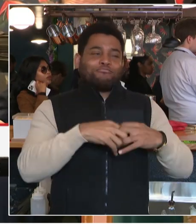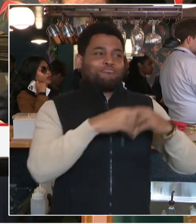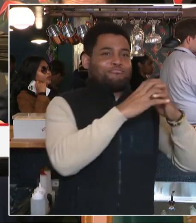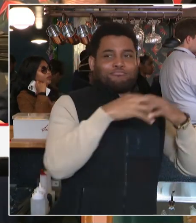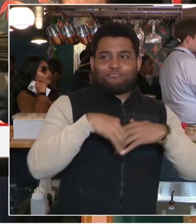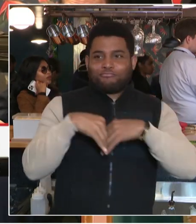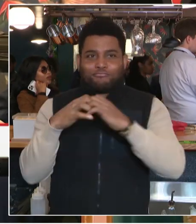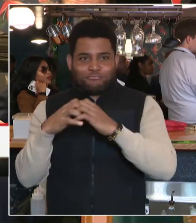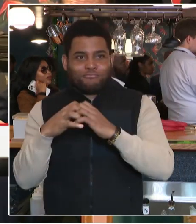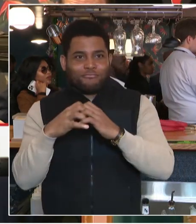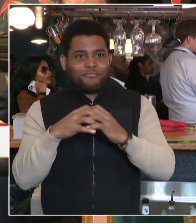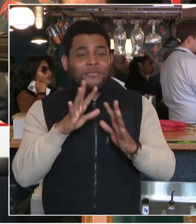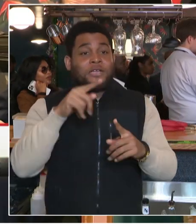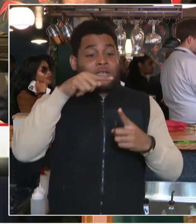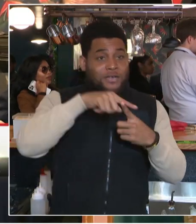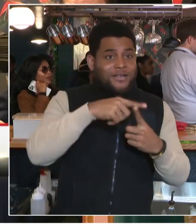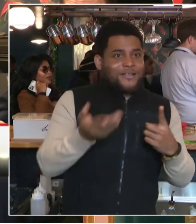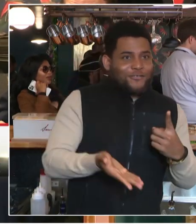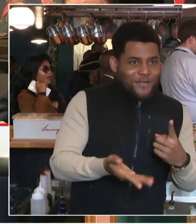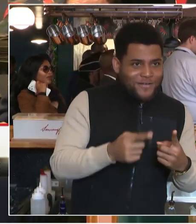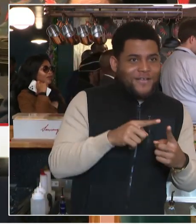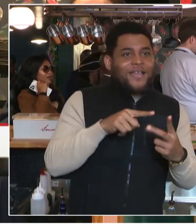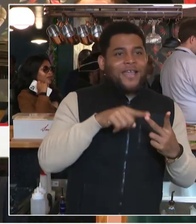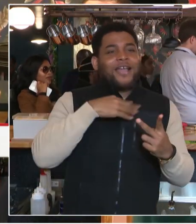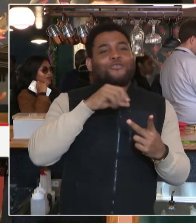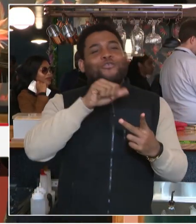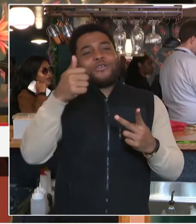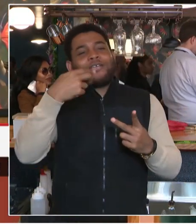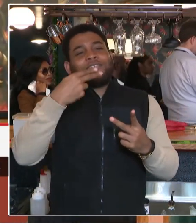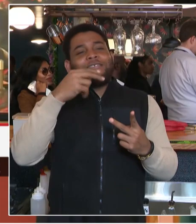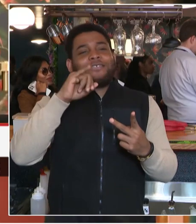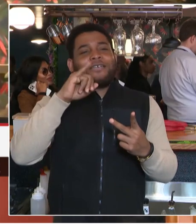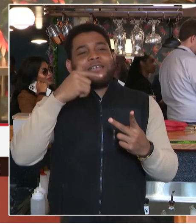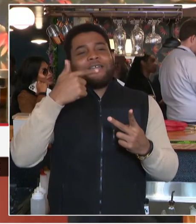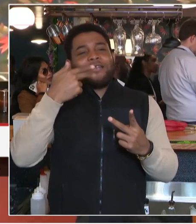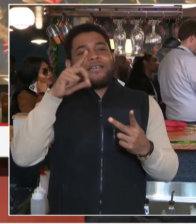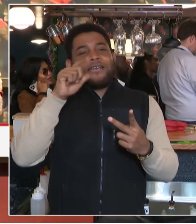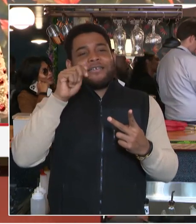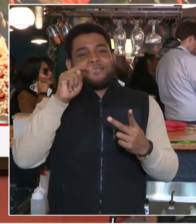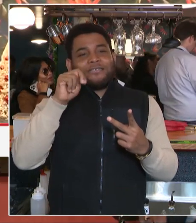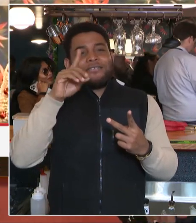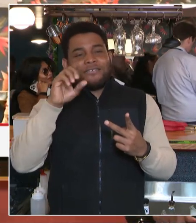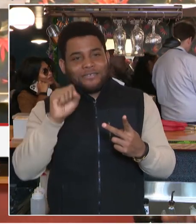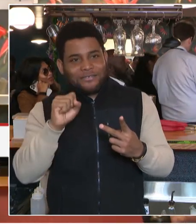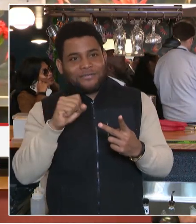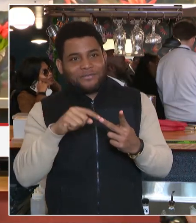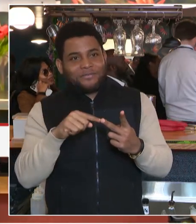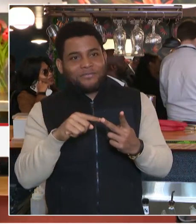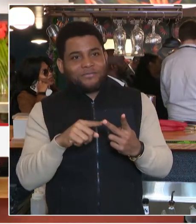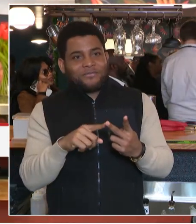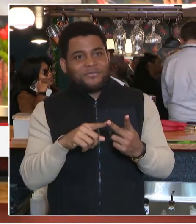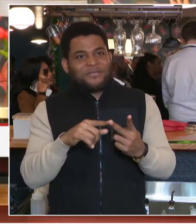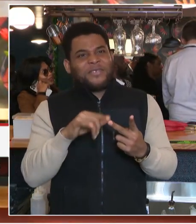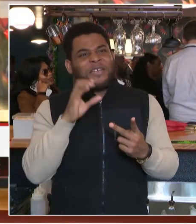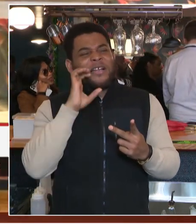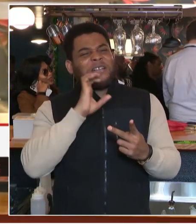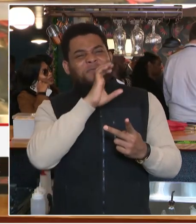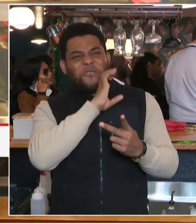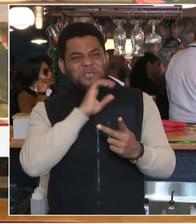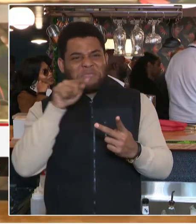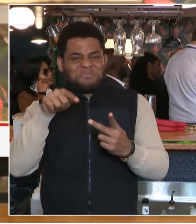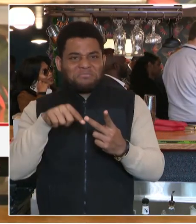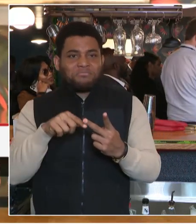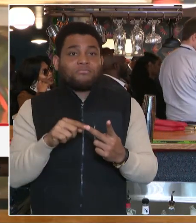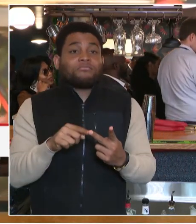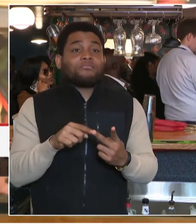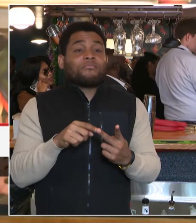I'll say more about how our vision is that successful operations in one part of the city will open up in other parts of the